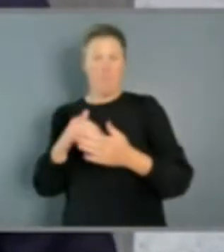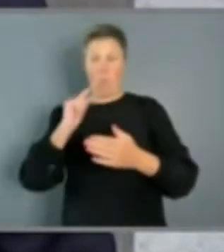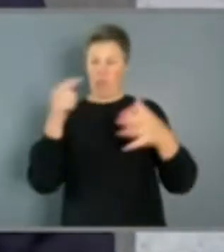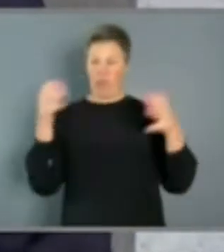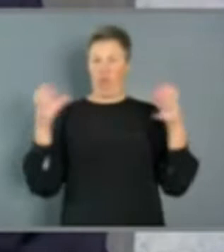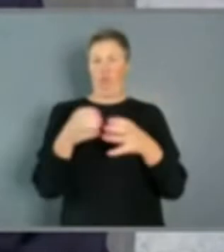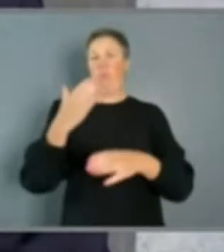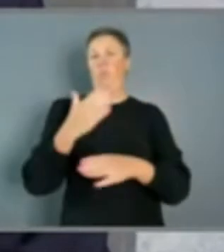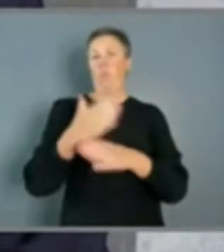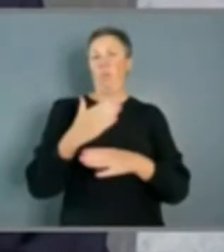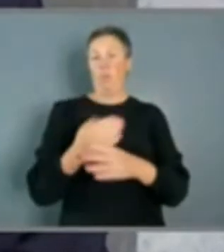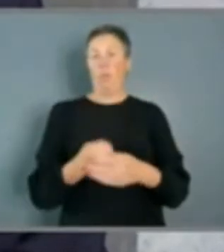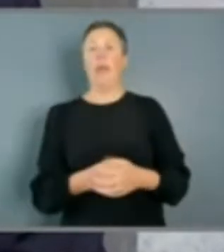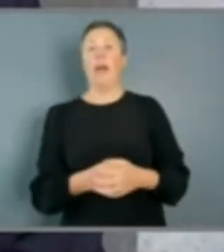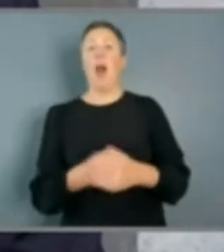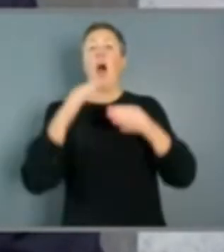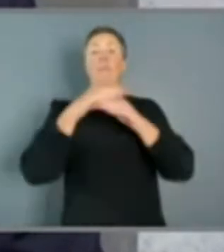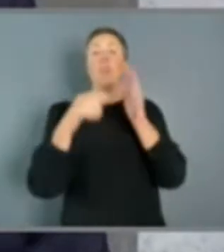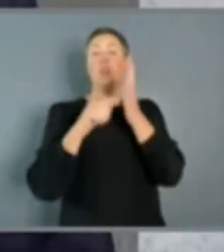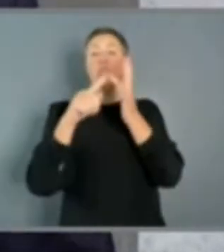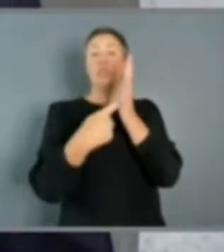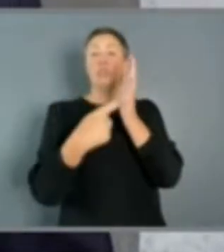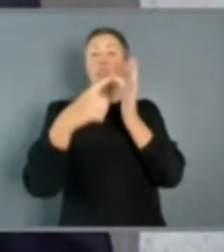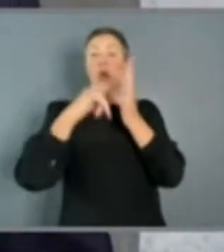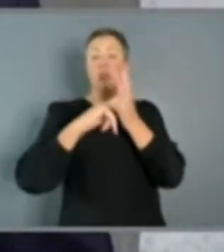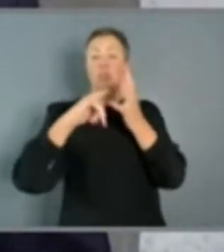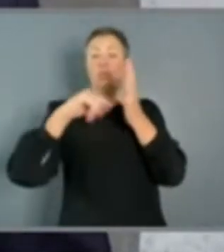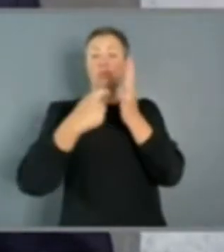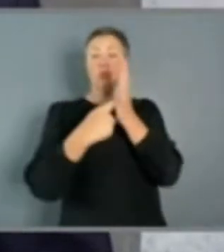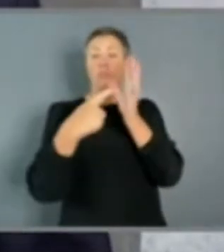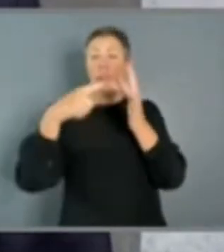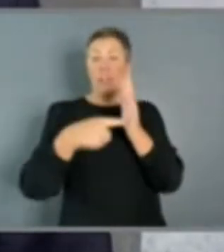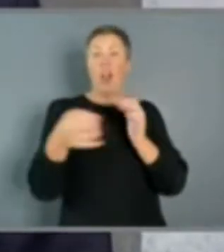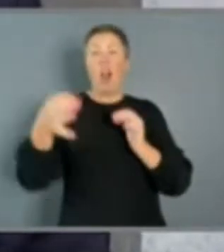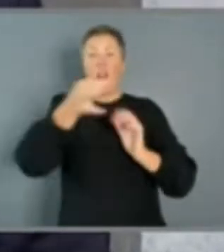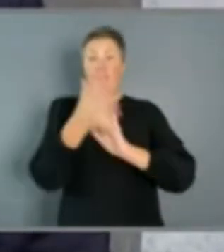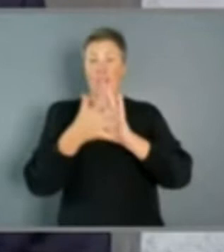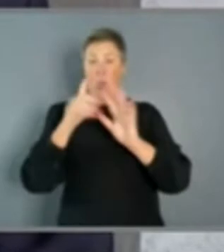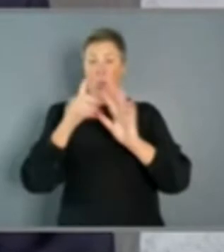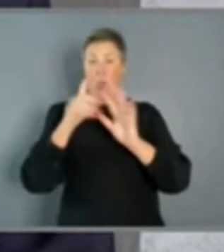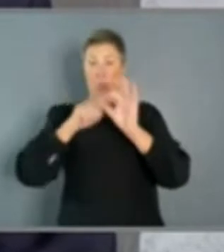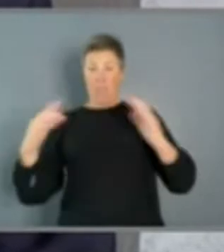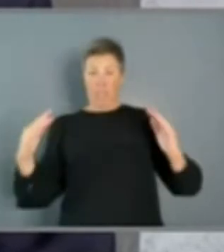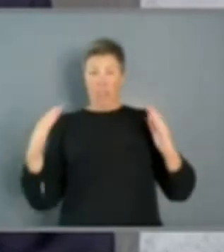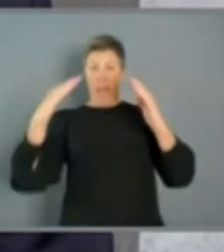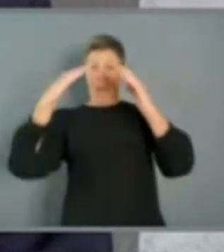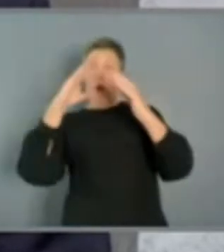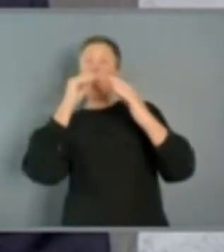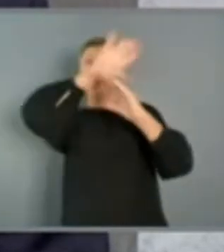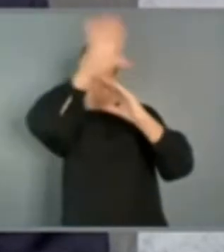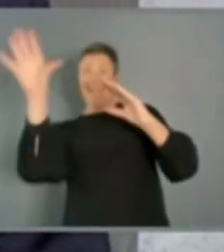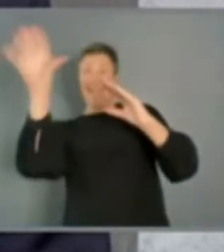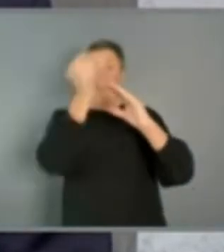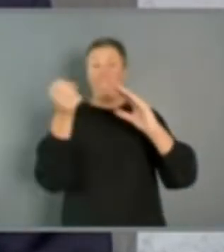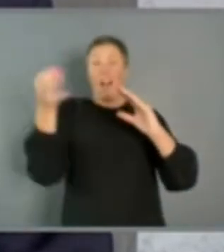continue as a matter of urgency to support the efforts of the Queensland Health Department in their vaccination in the Torres Strait, and we'll be increasing